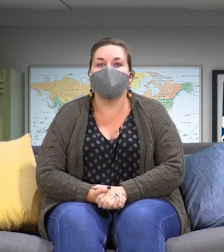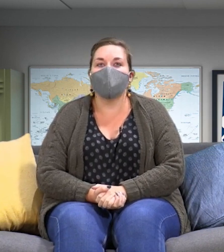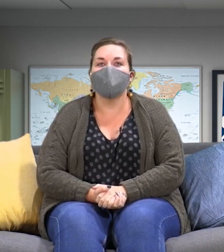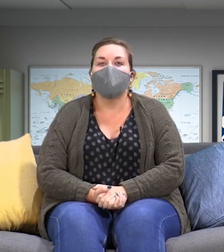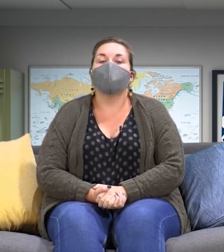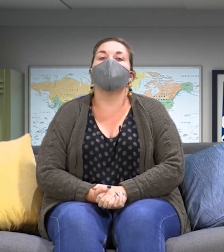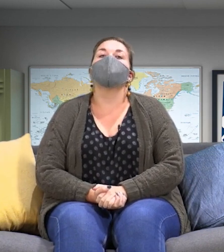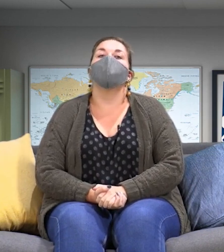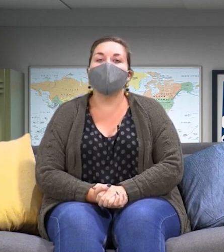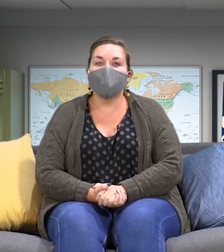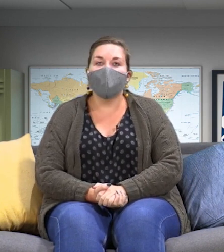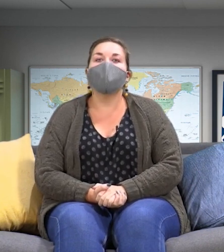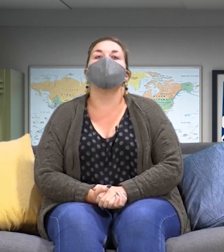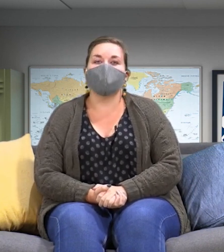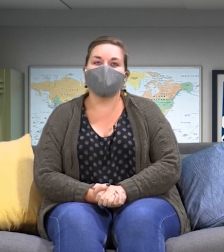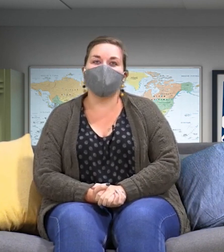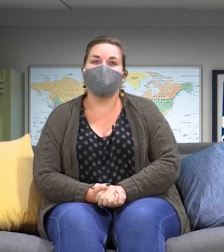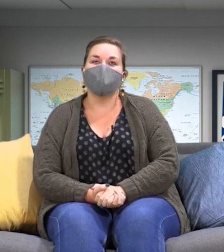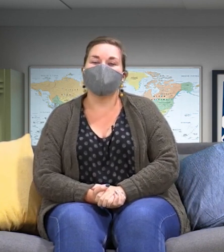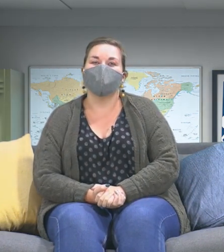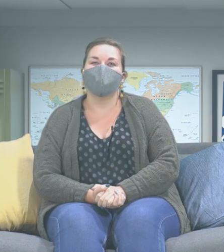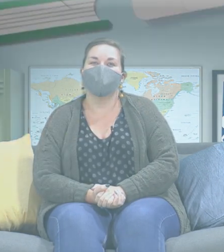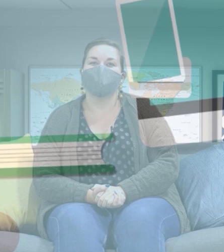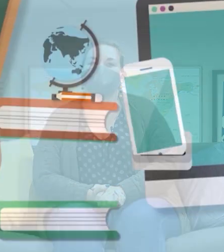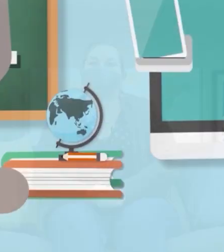1 learners for week 3, lesson 4.